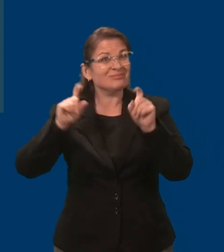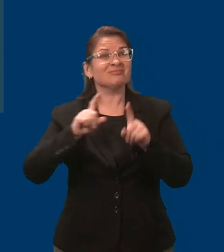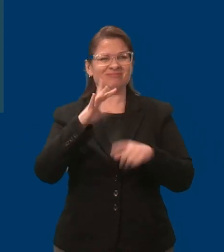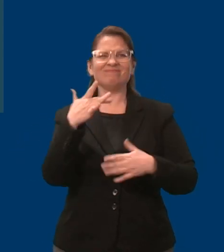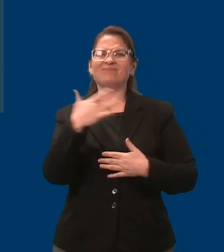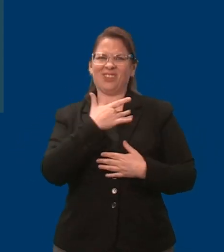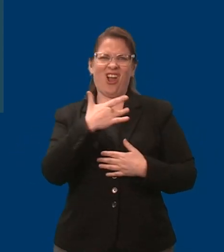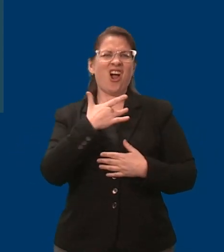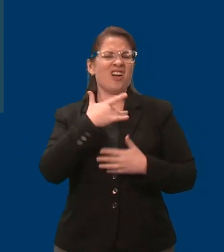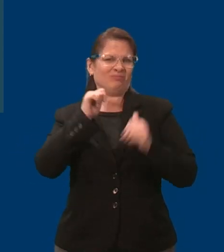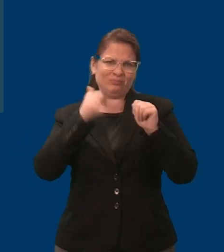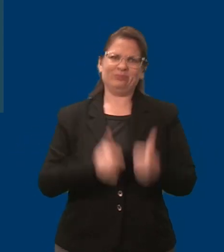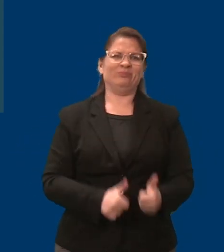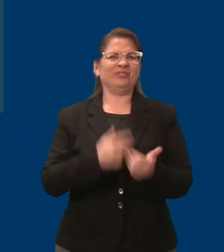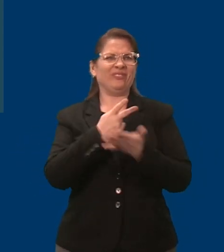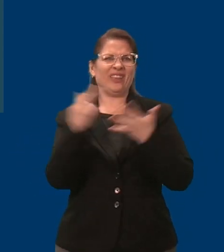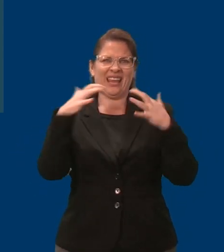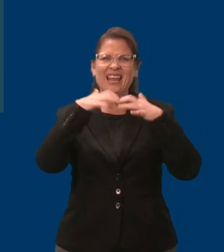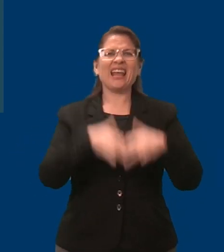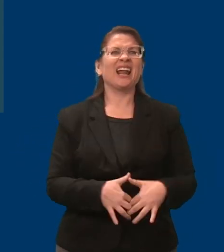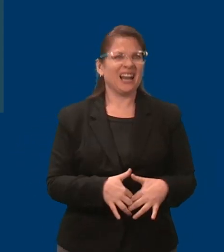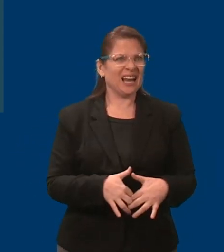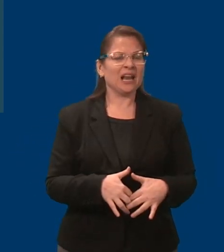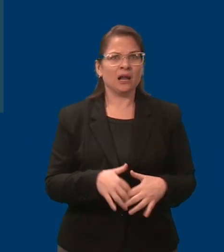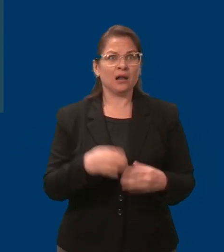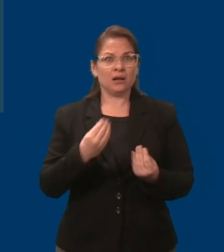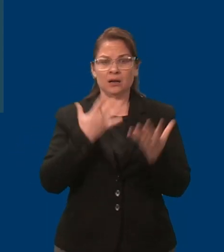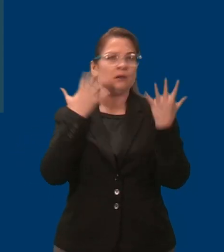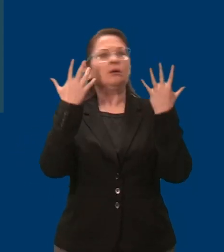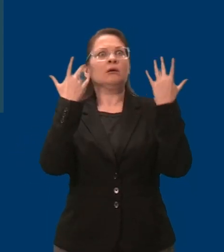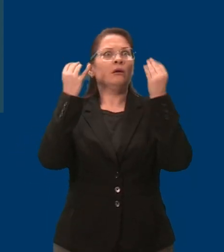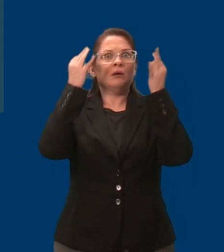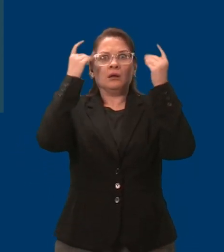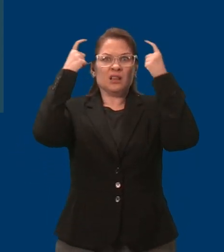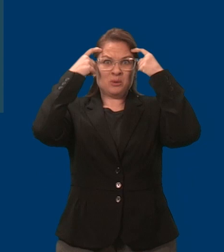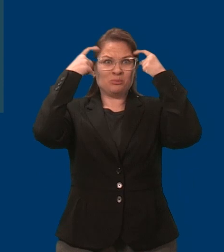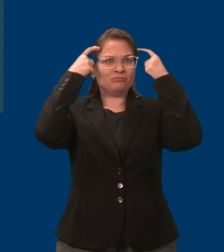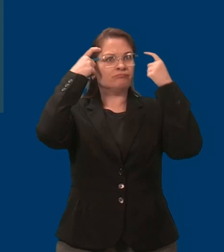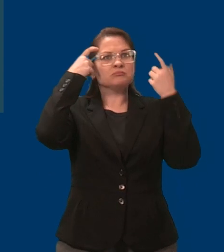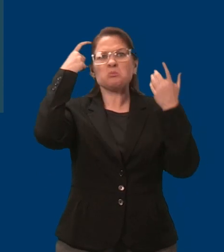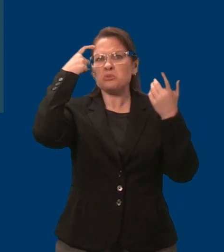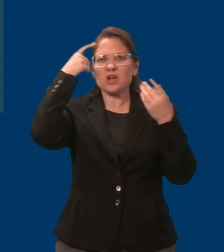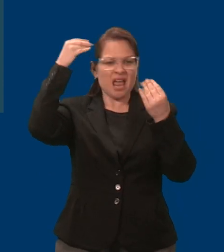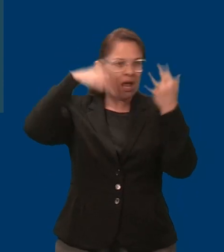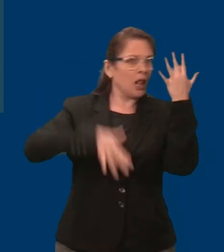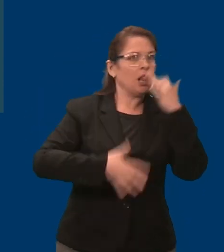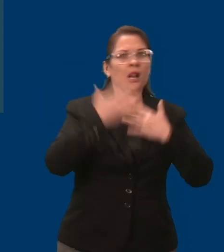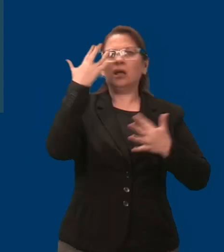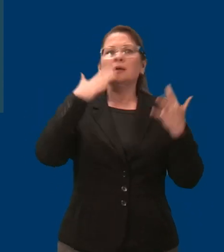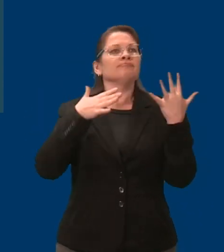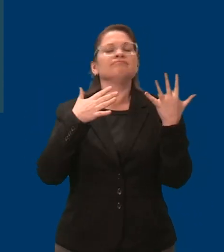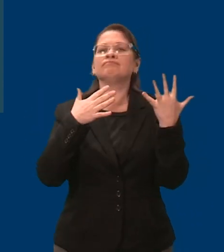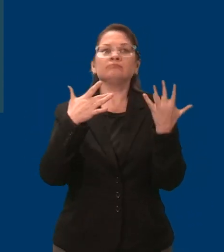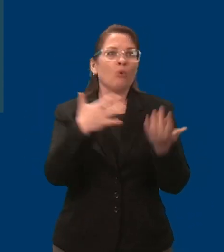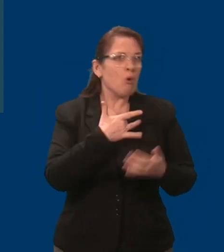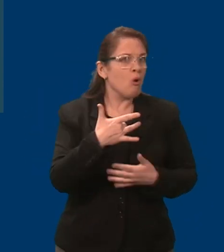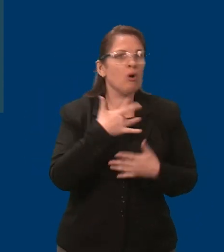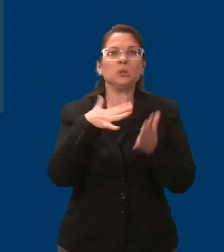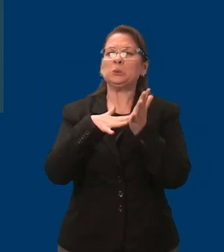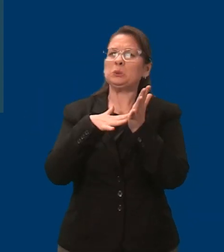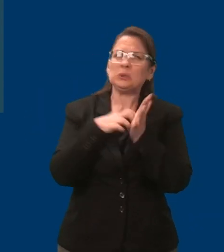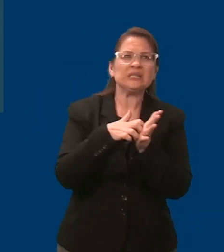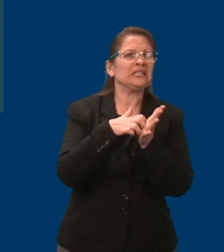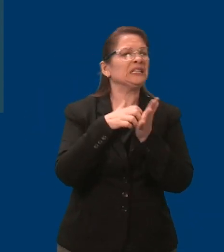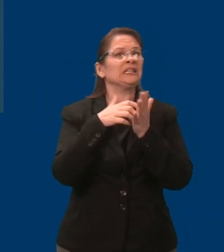broken down to be stored in the skeletal muscles and mostly the heart. At 4 months old, Leo's heart was so large, it was crushing his left lung and he was